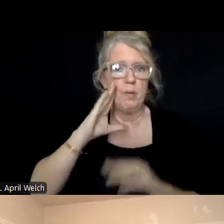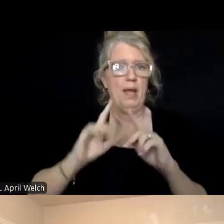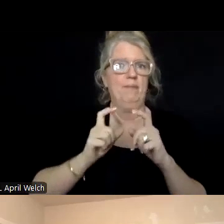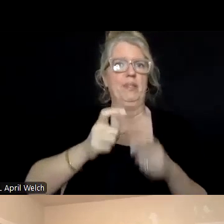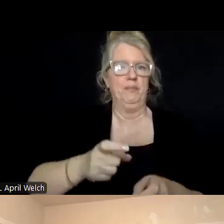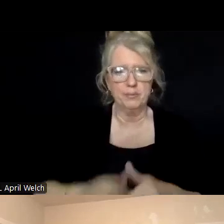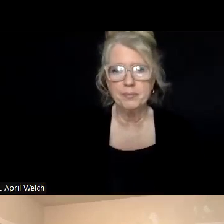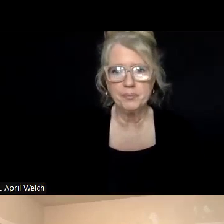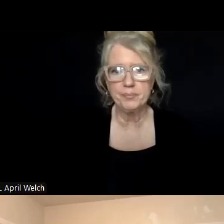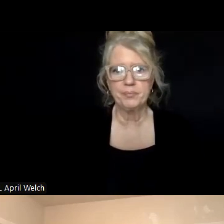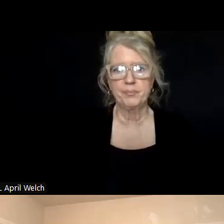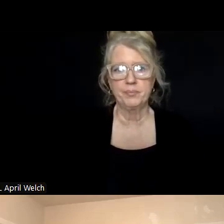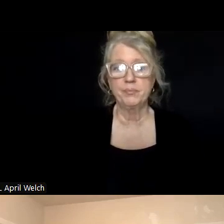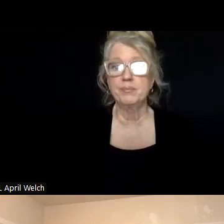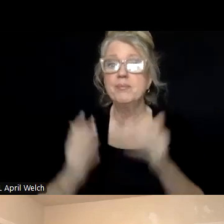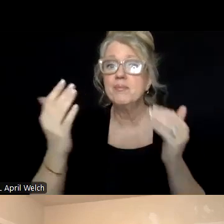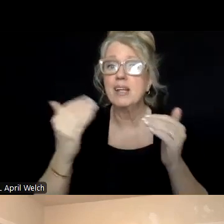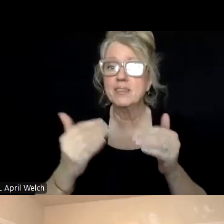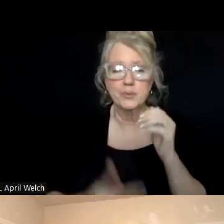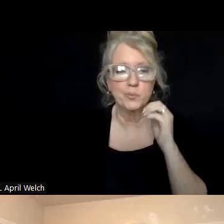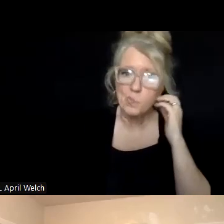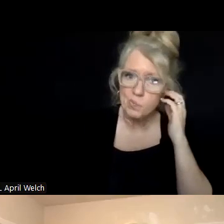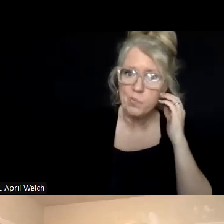do. Next slide, please.